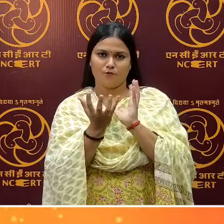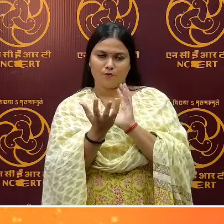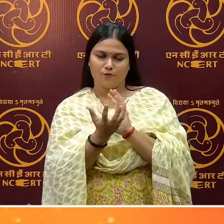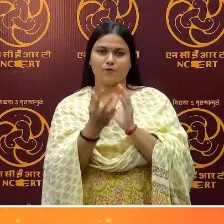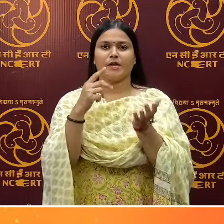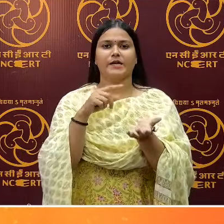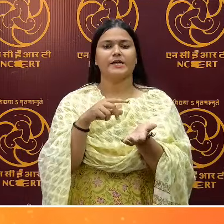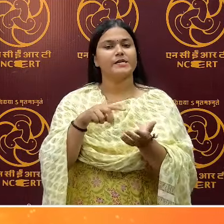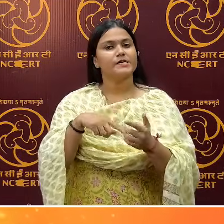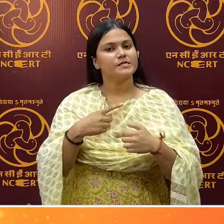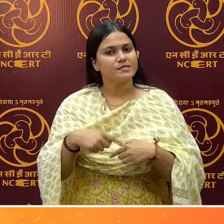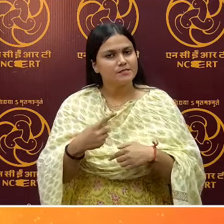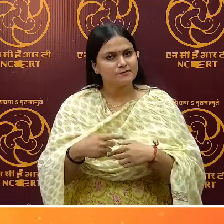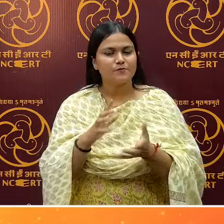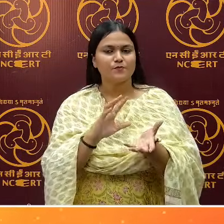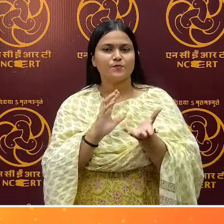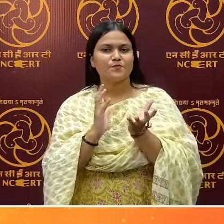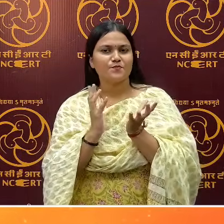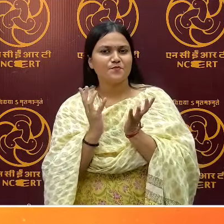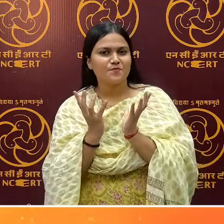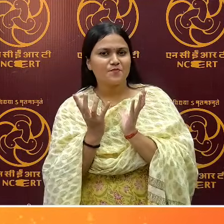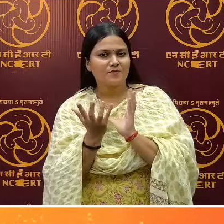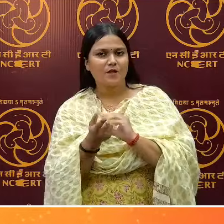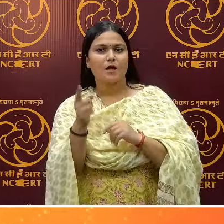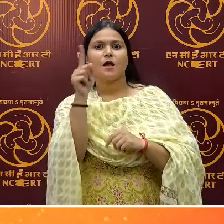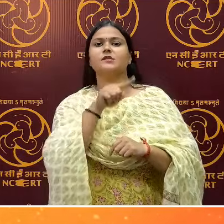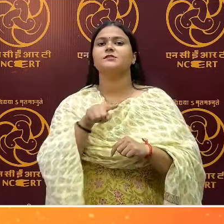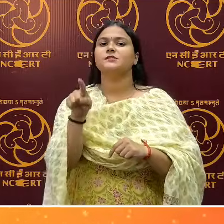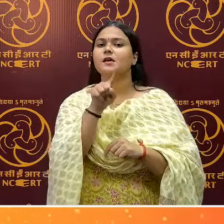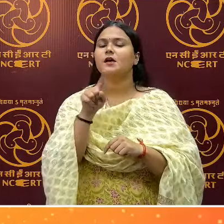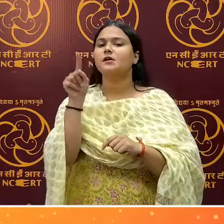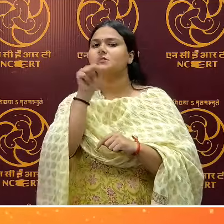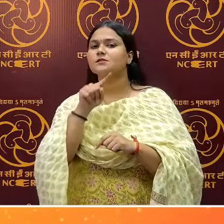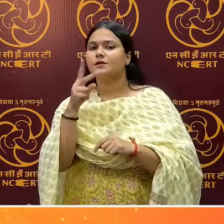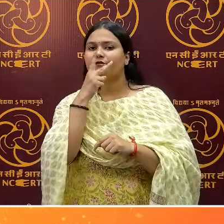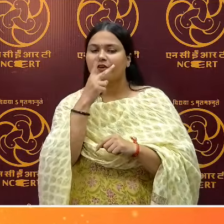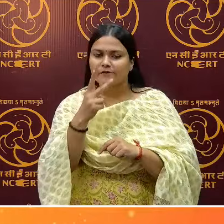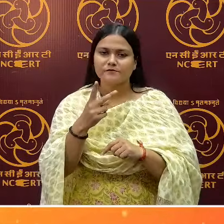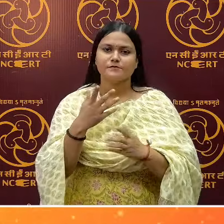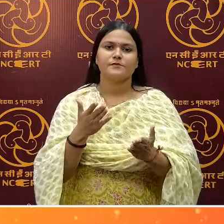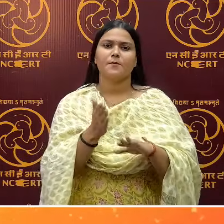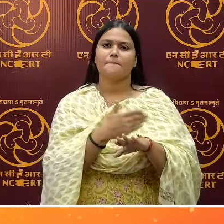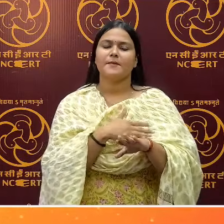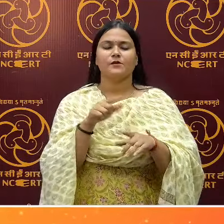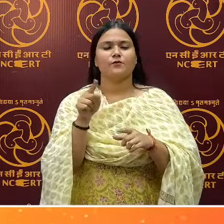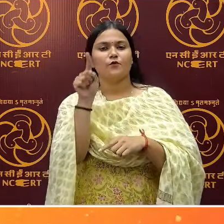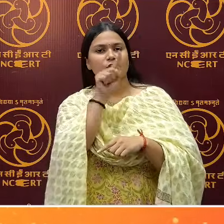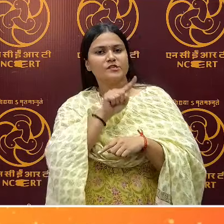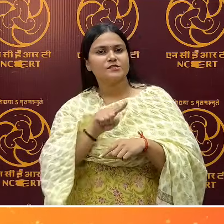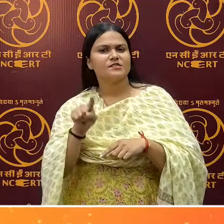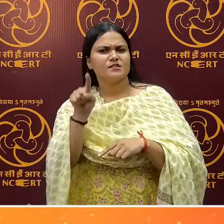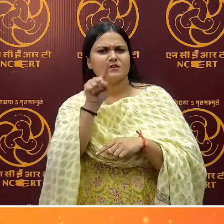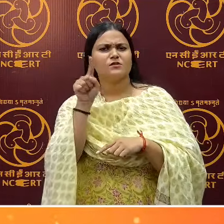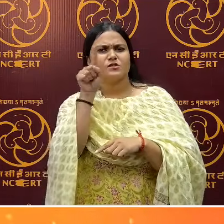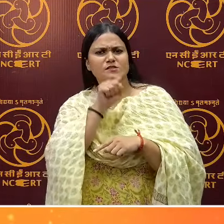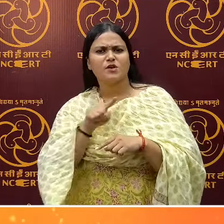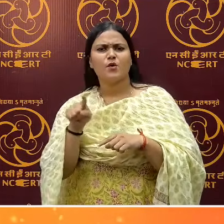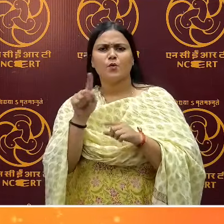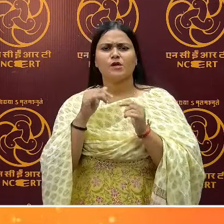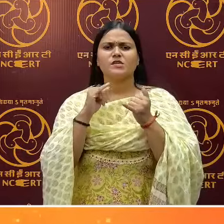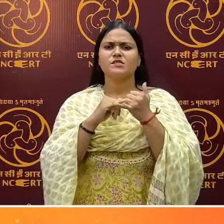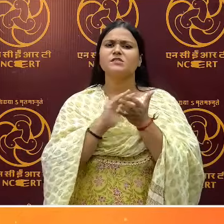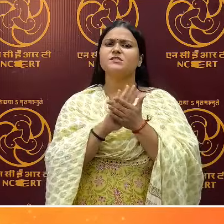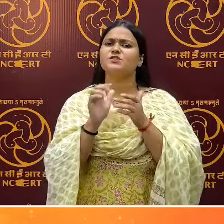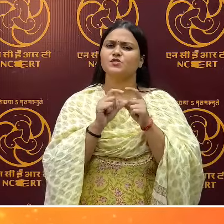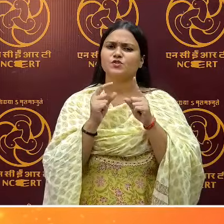Like you said, that Earth is rotating and the circles you have shown. So these are all circular form, circular shape.